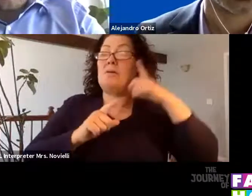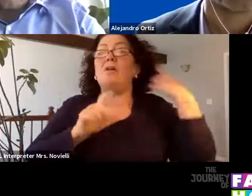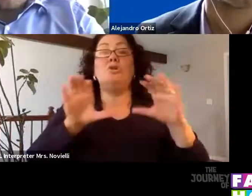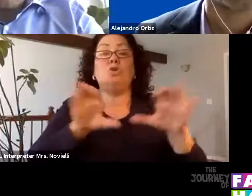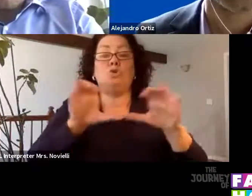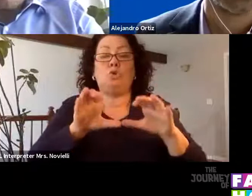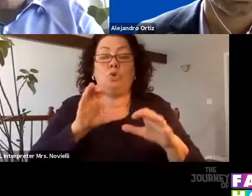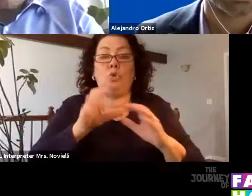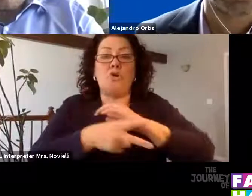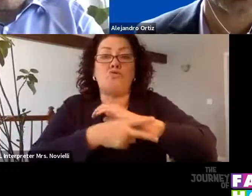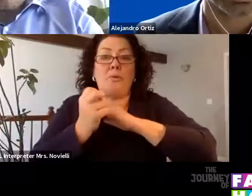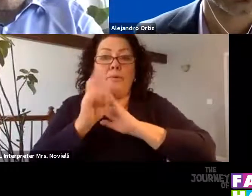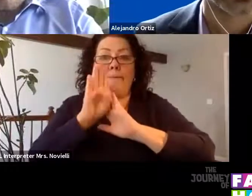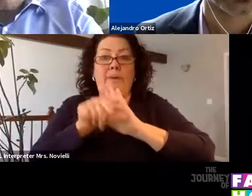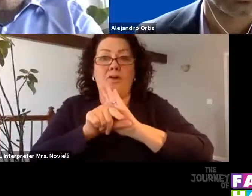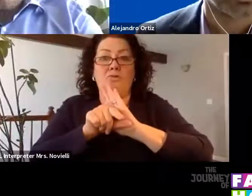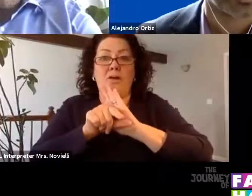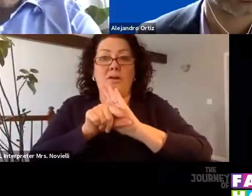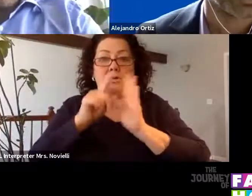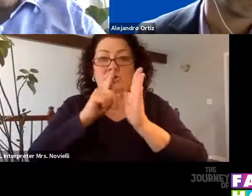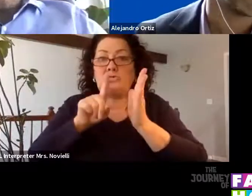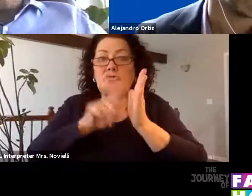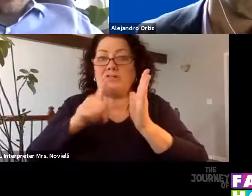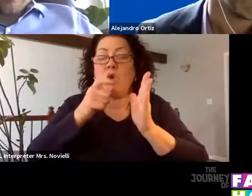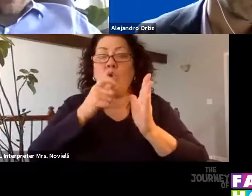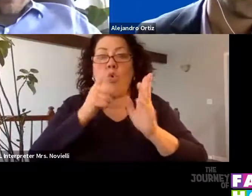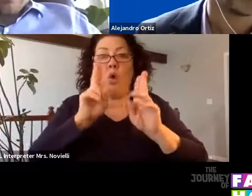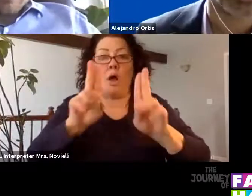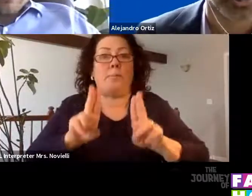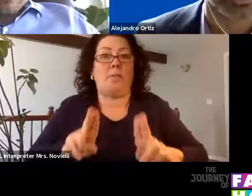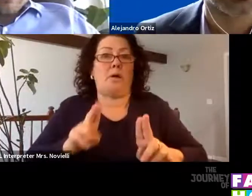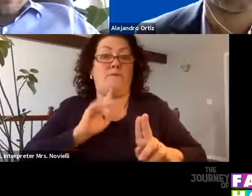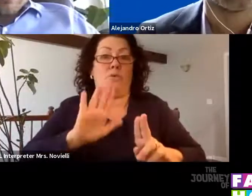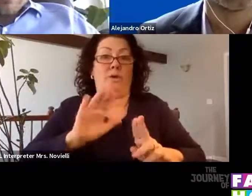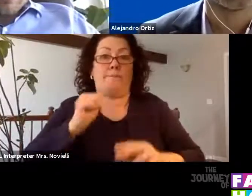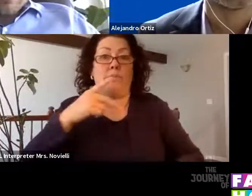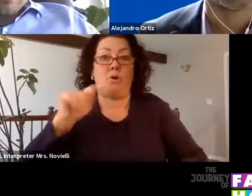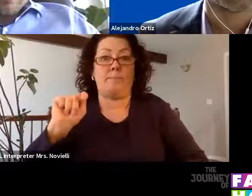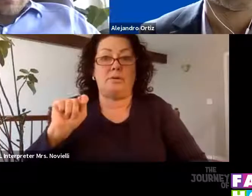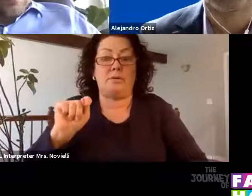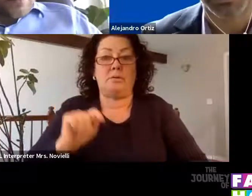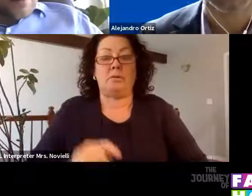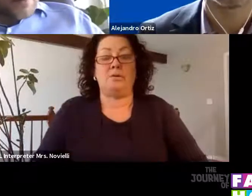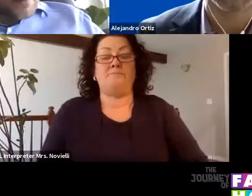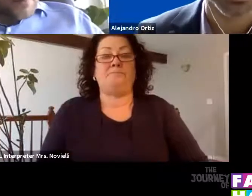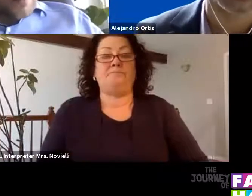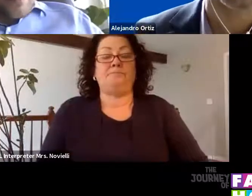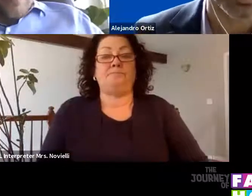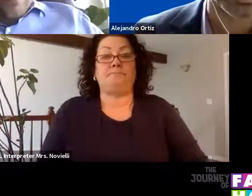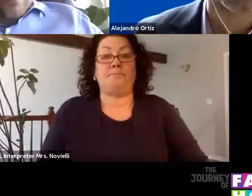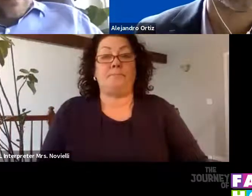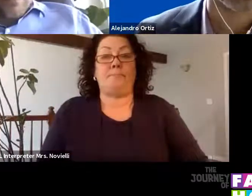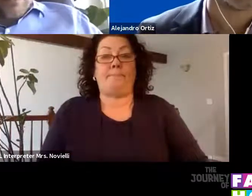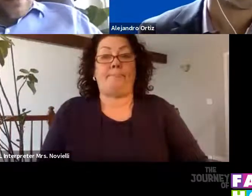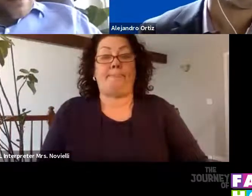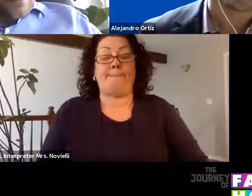checks on prospective tenants, applicants for rental housing, and bar or otherwise consider